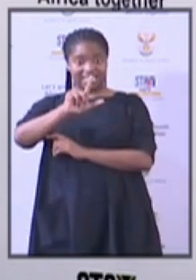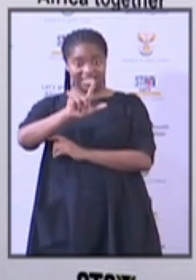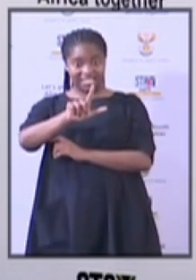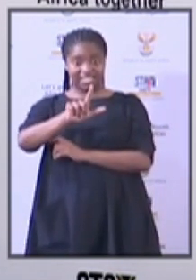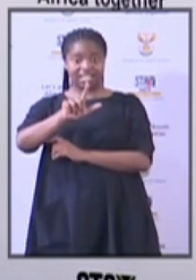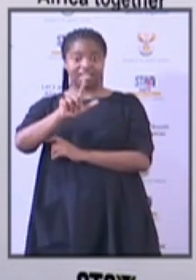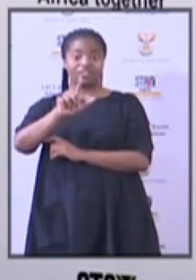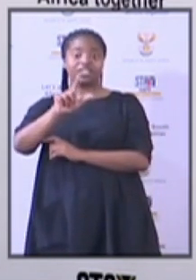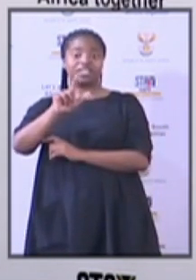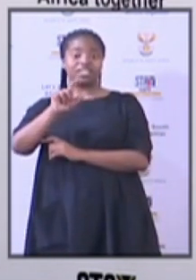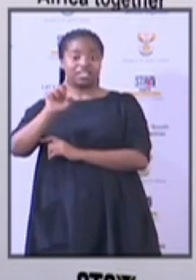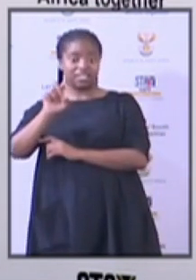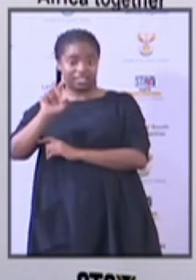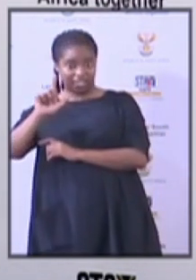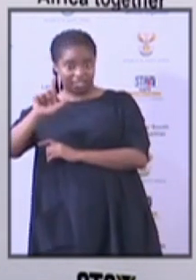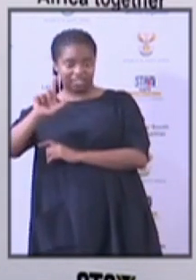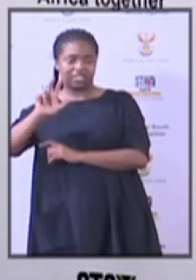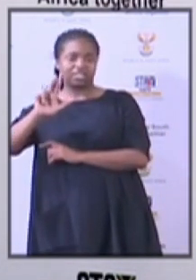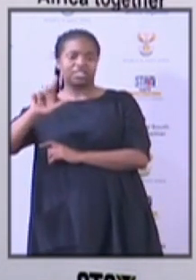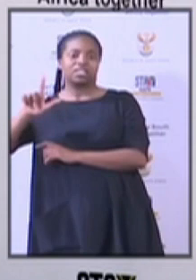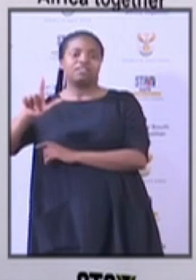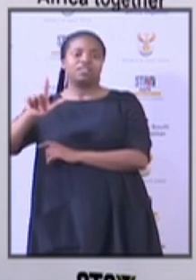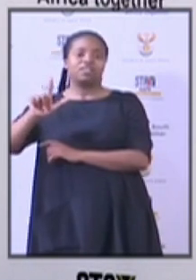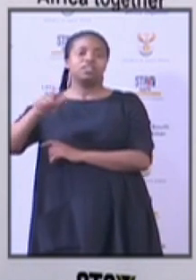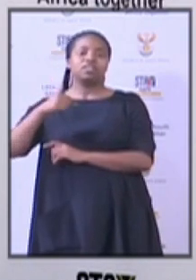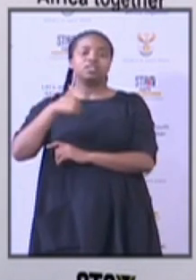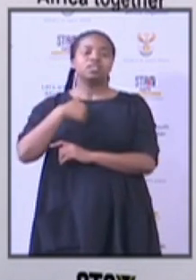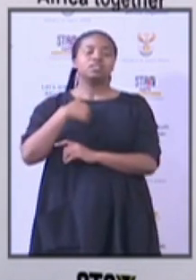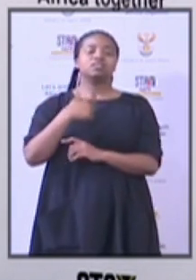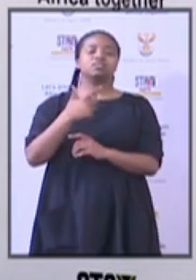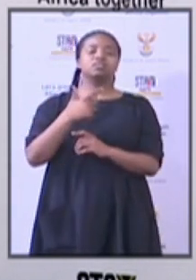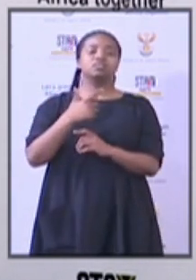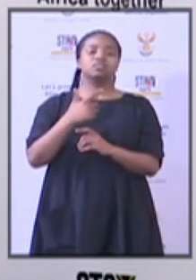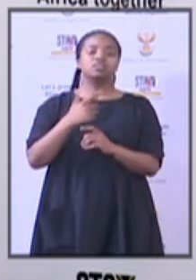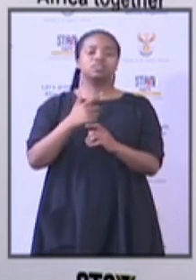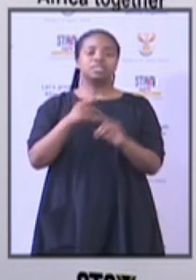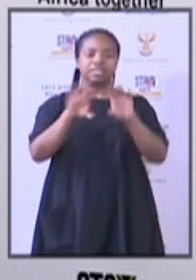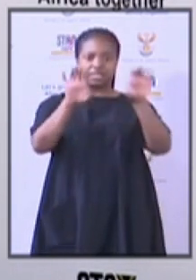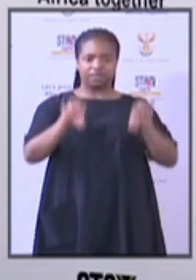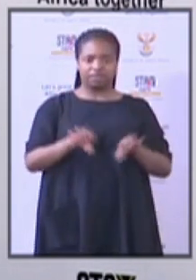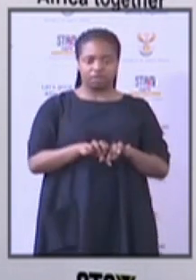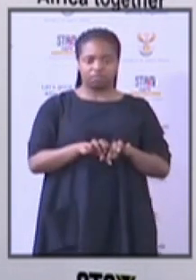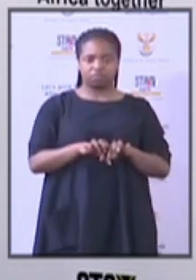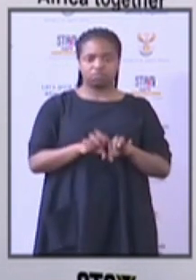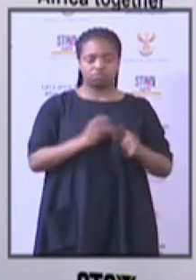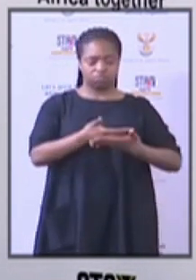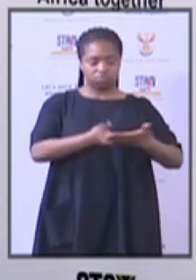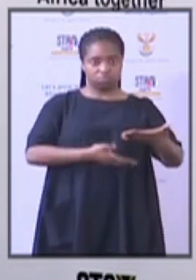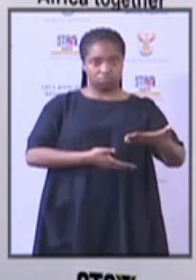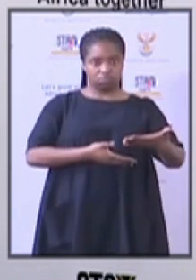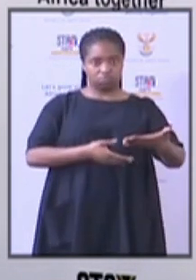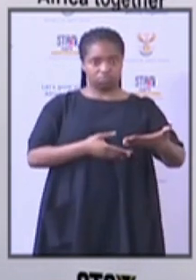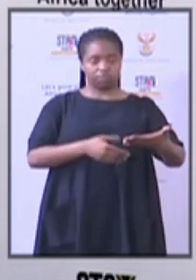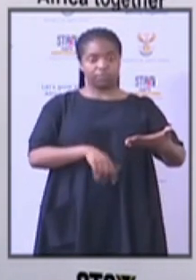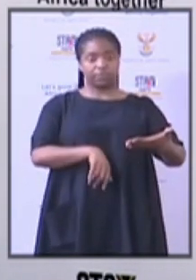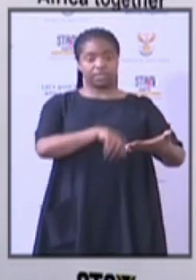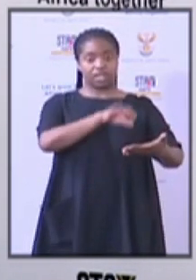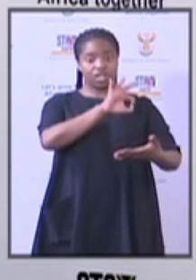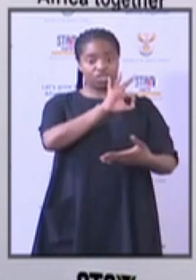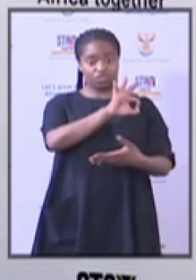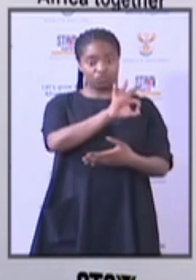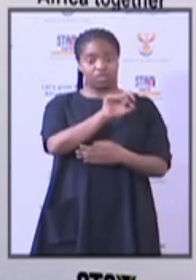347,787 temporary ID certificates, as I've already indicated earlier. We registered